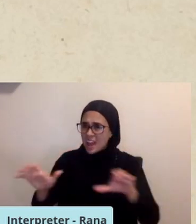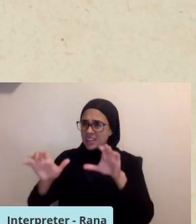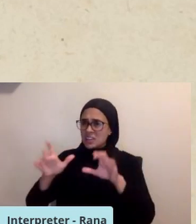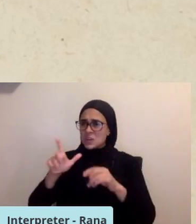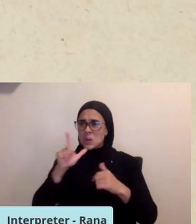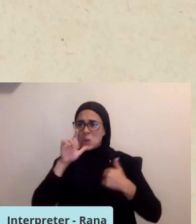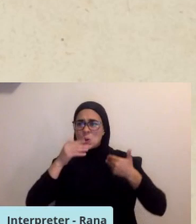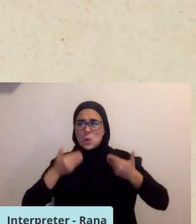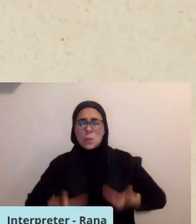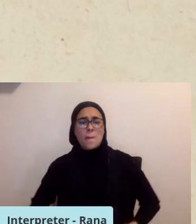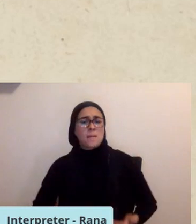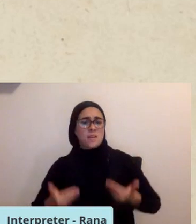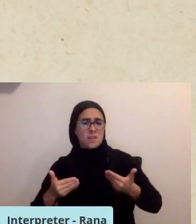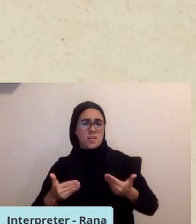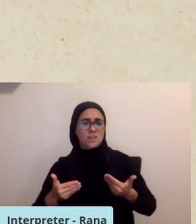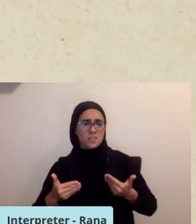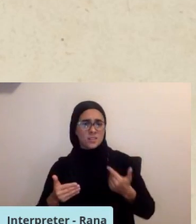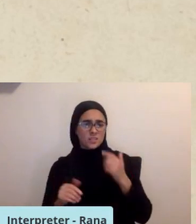I?